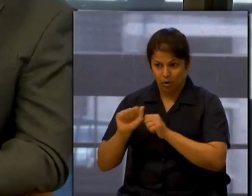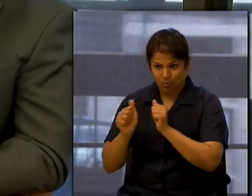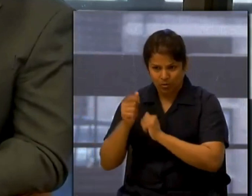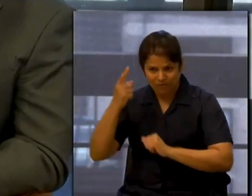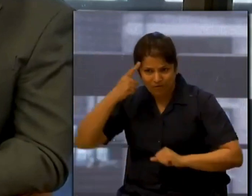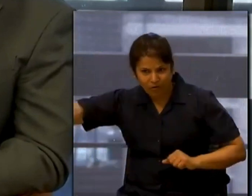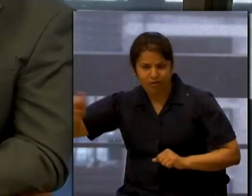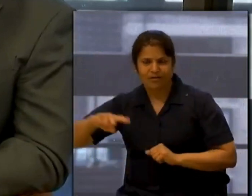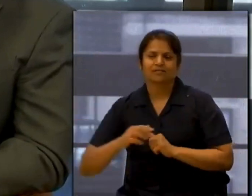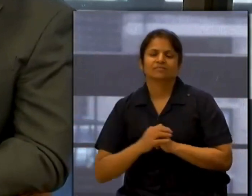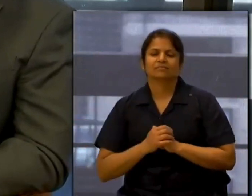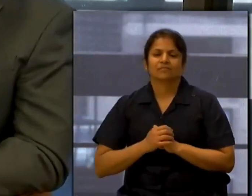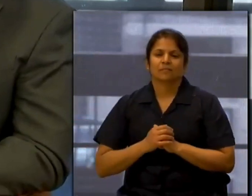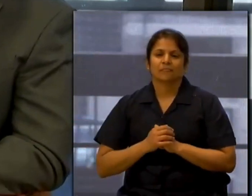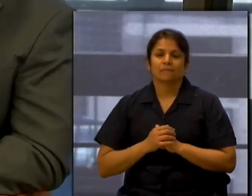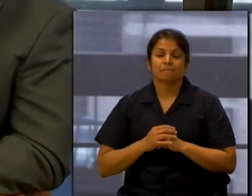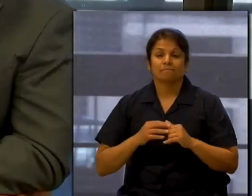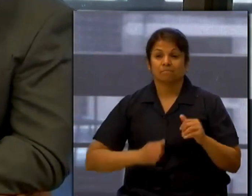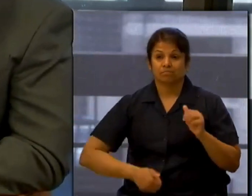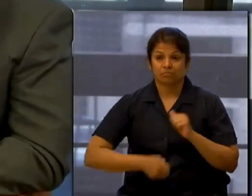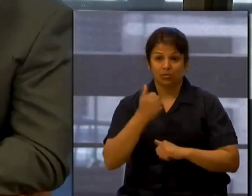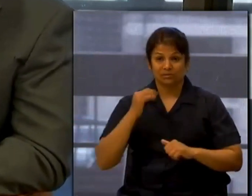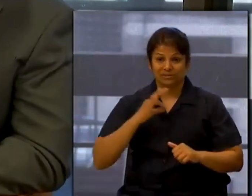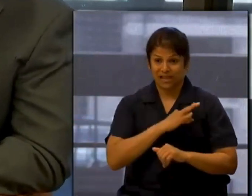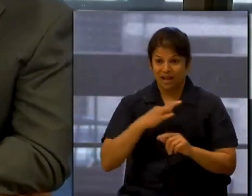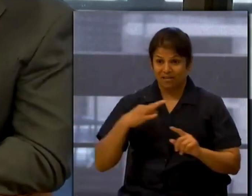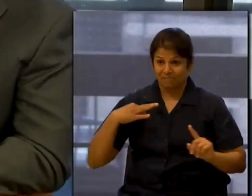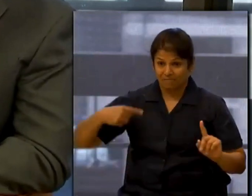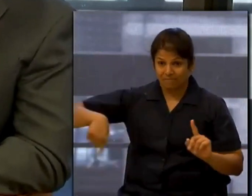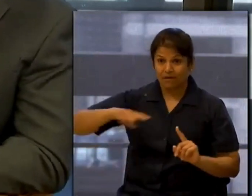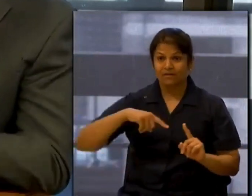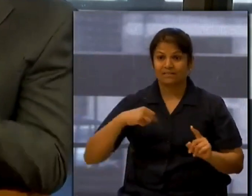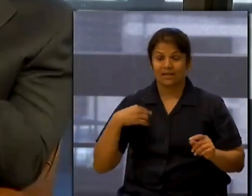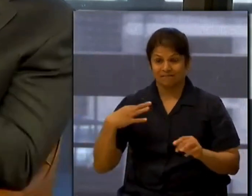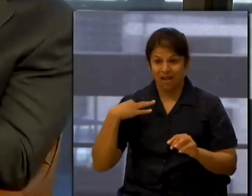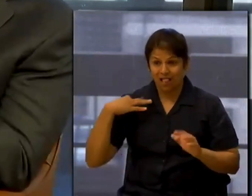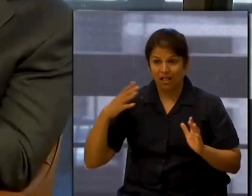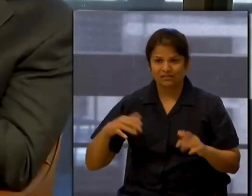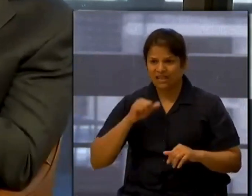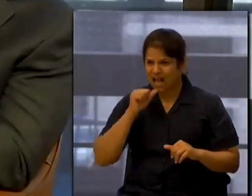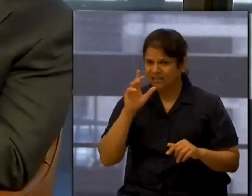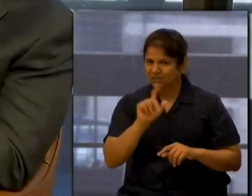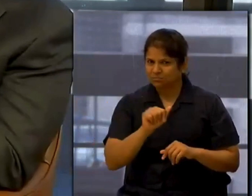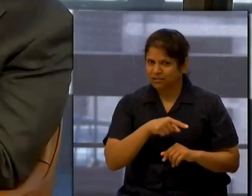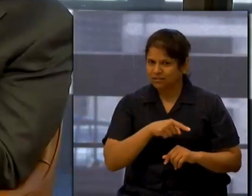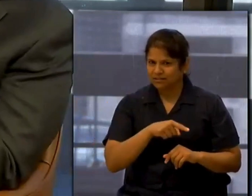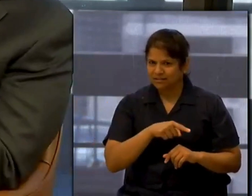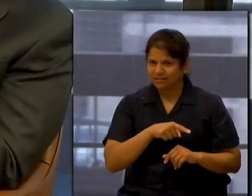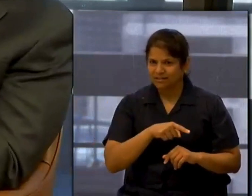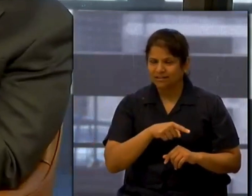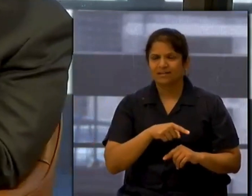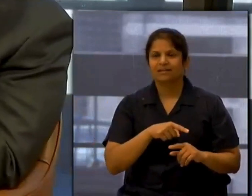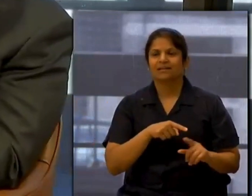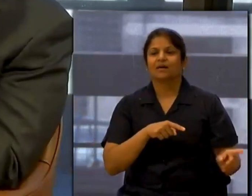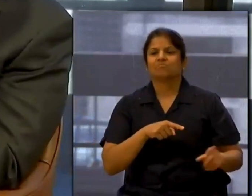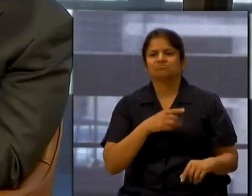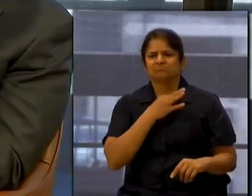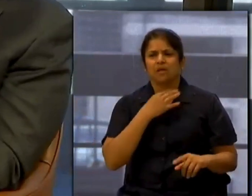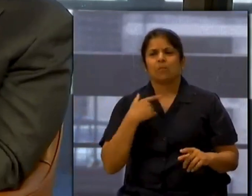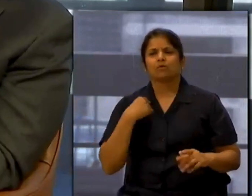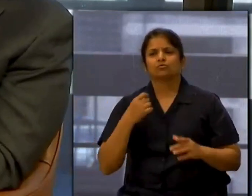most of our staff and volunteers are not people living with disabilities. So I'm curious, I wanted to start with you, but I also thought, Sara, you